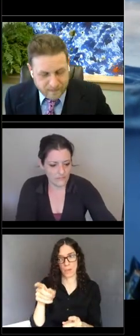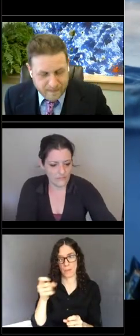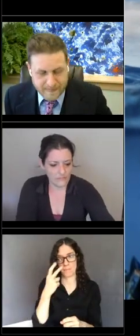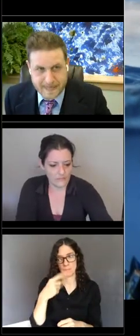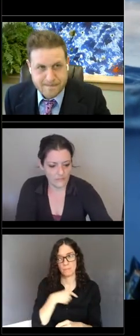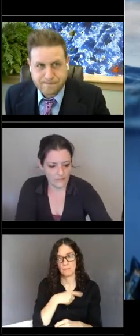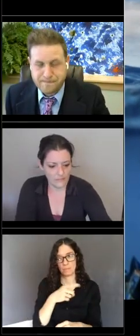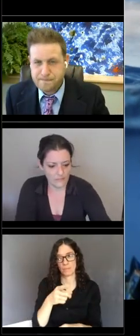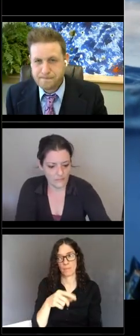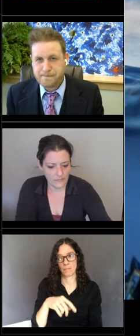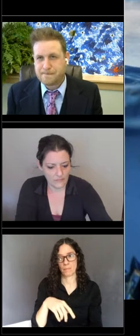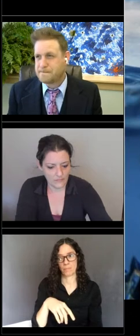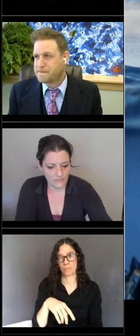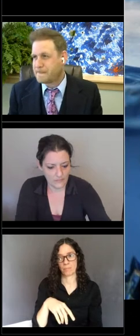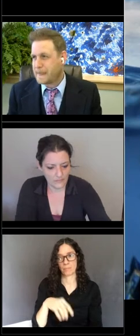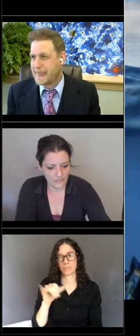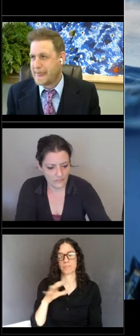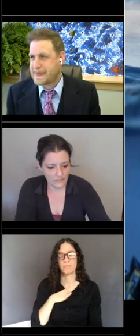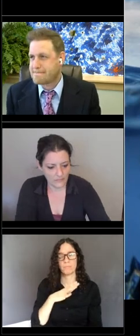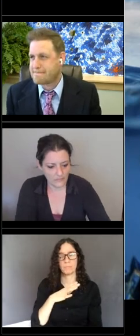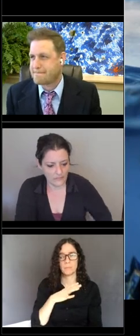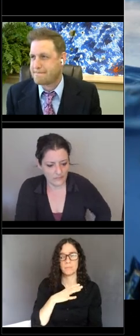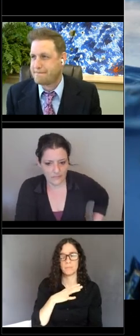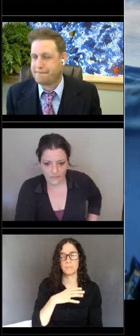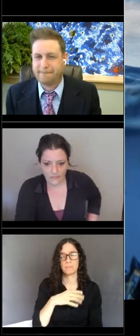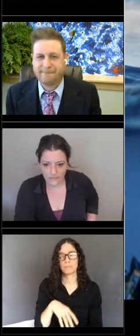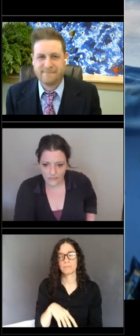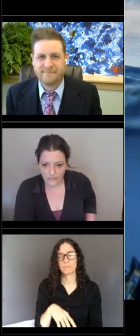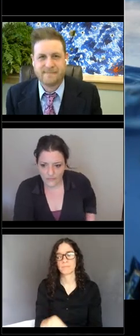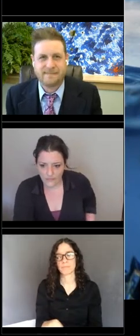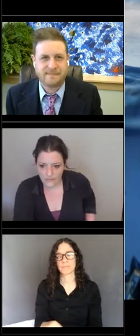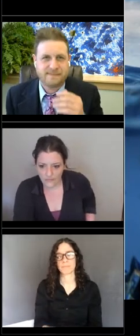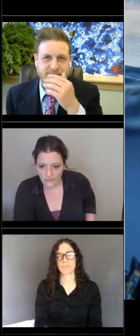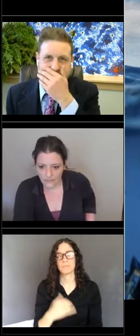Hi, welcome everyone. We'll get started in just a few minutes.